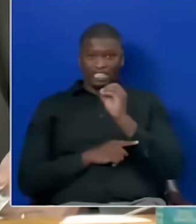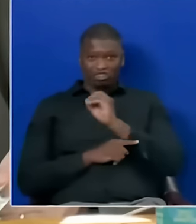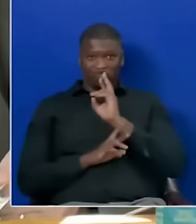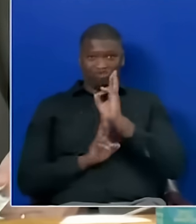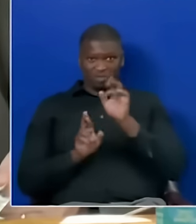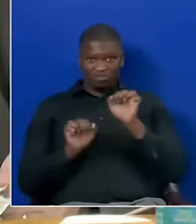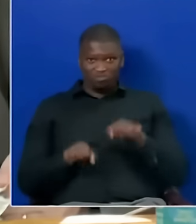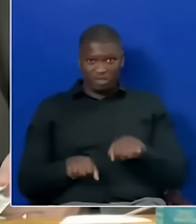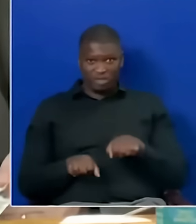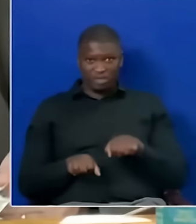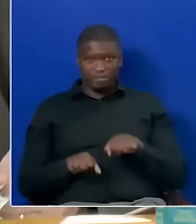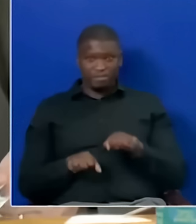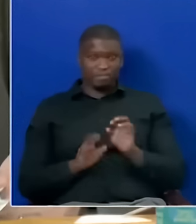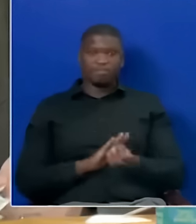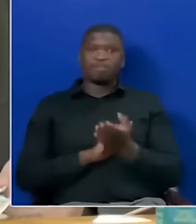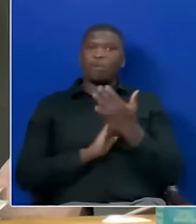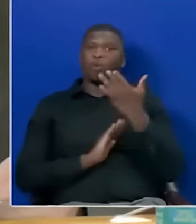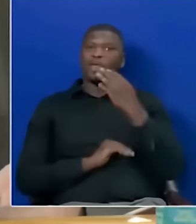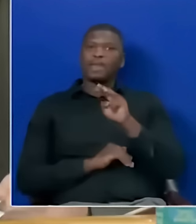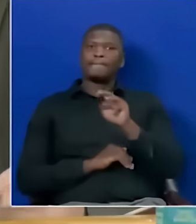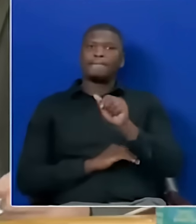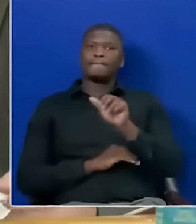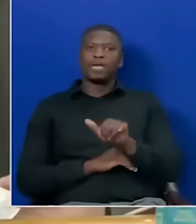May 2024. That is correct, Commissioner.